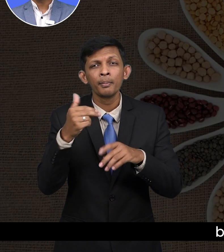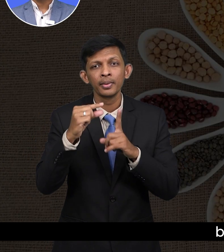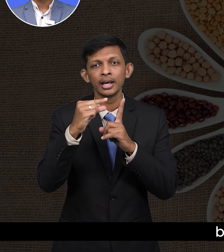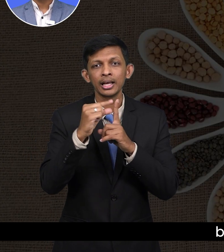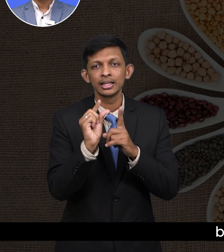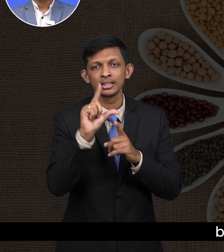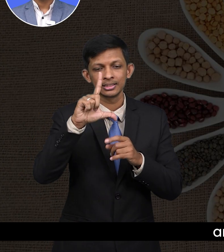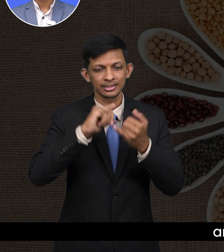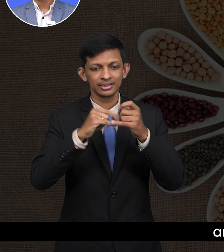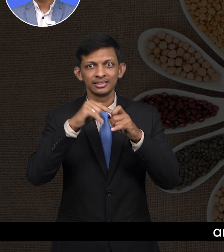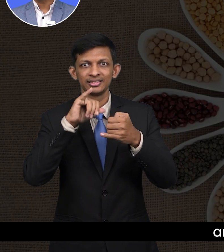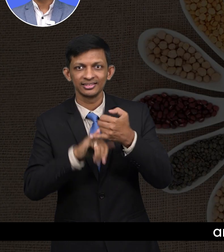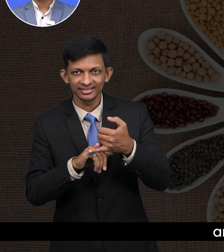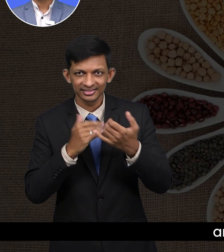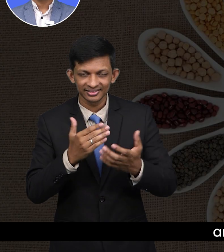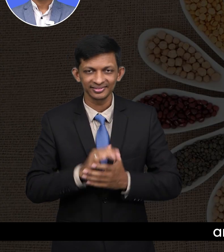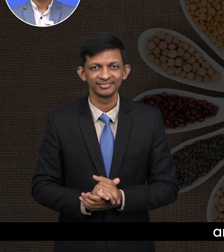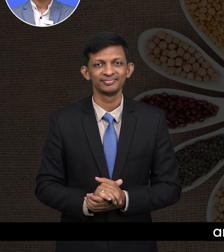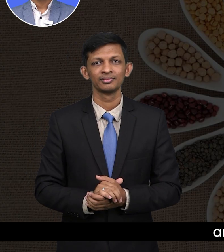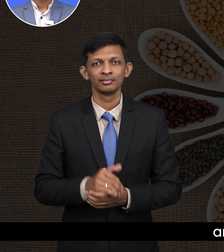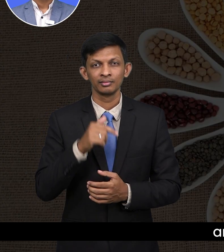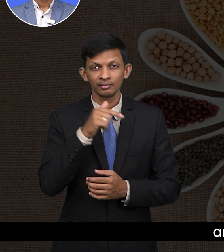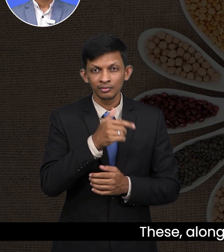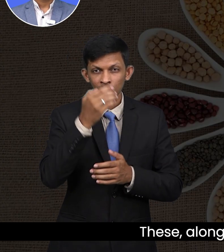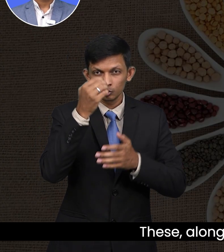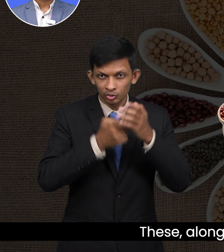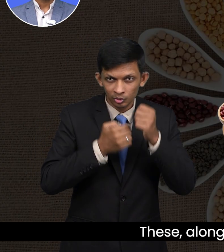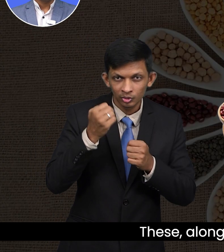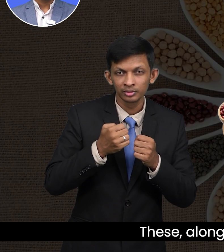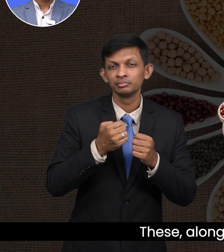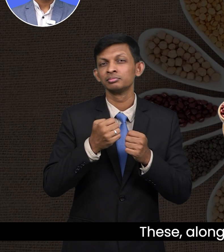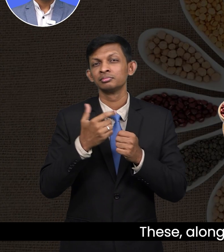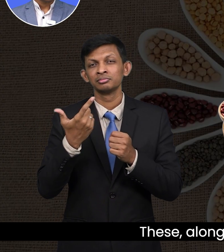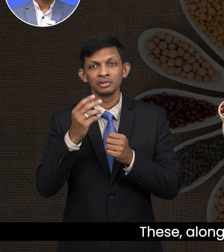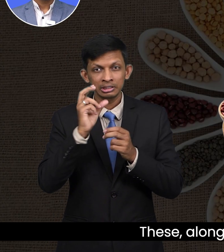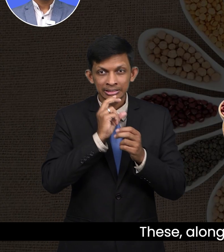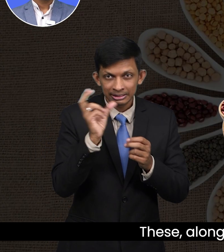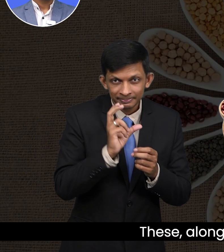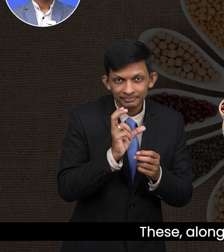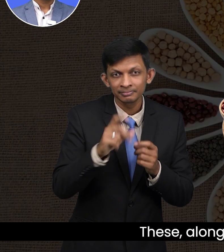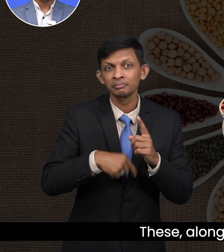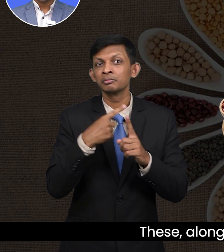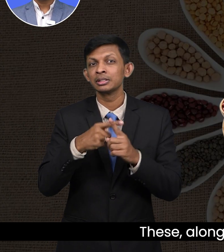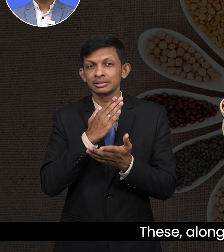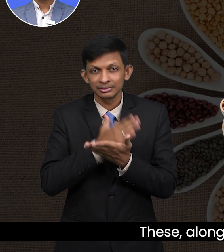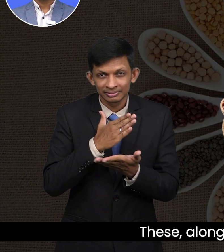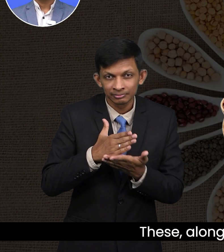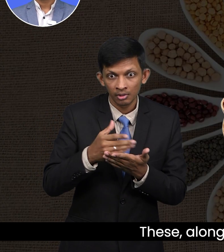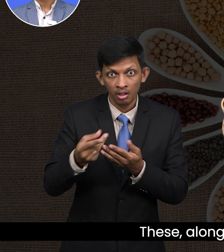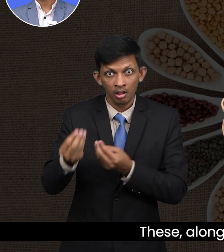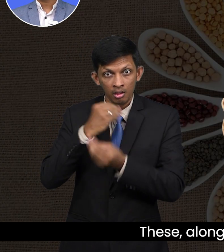and peas are called pulses. These, along with milk,